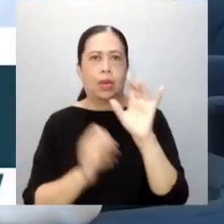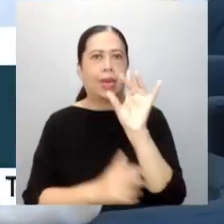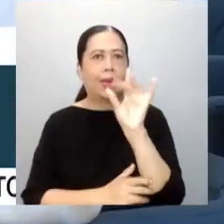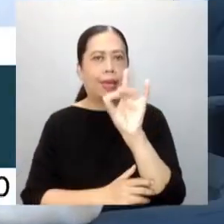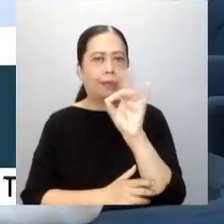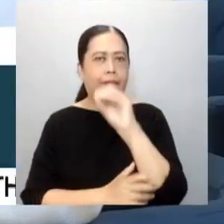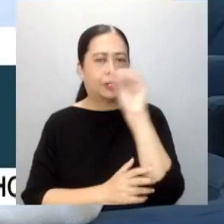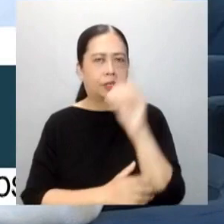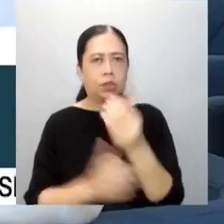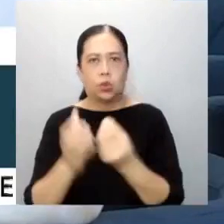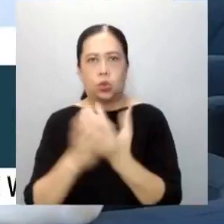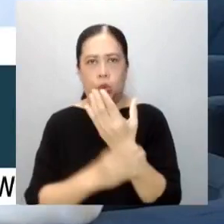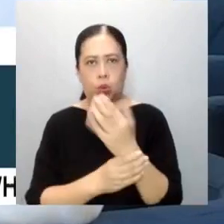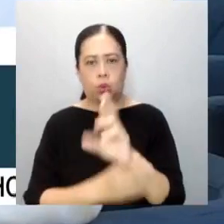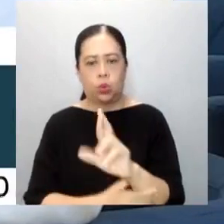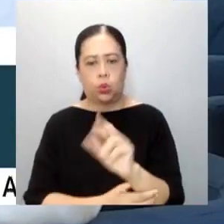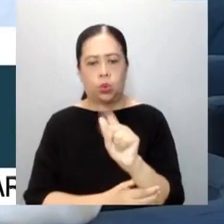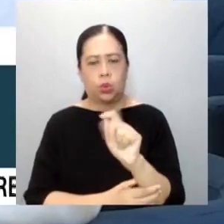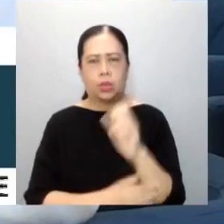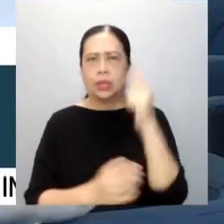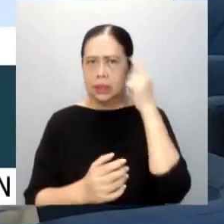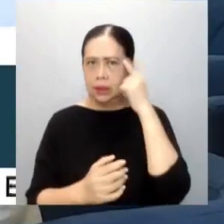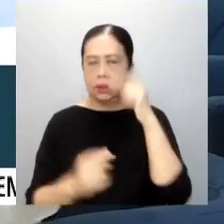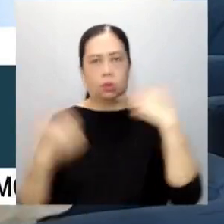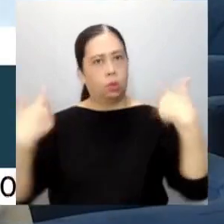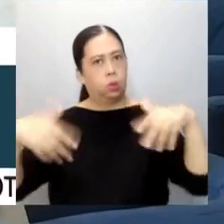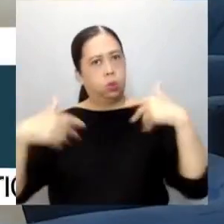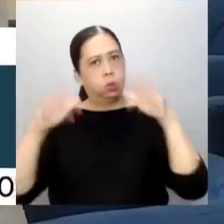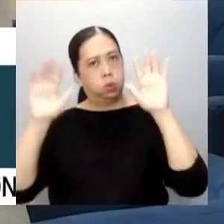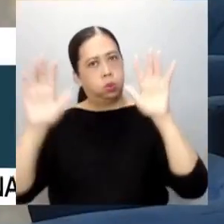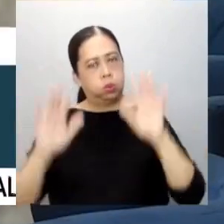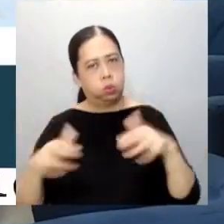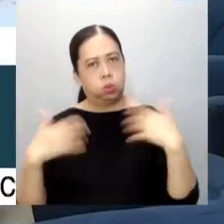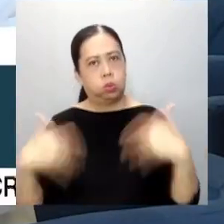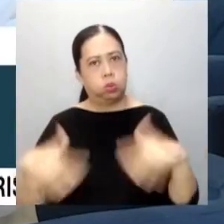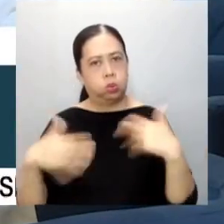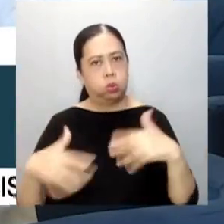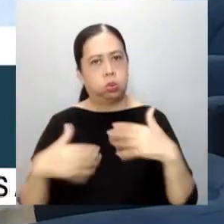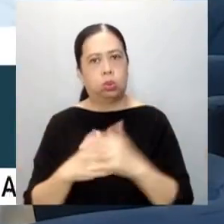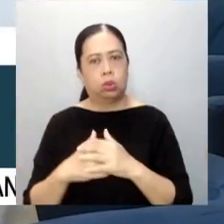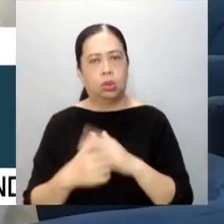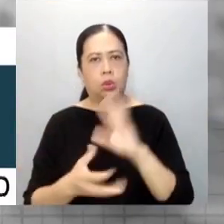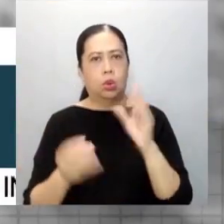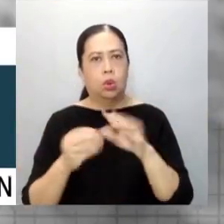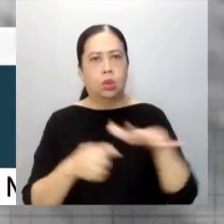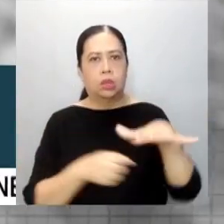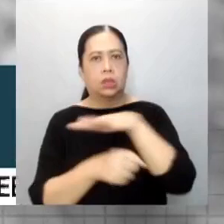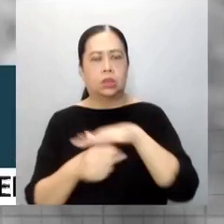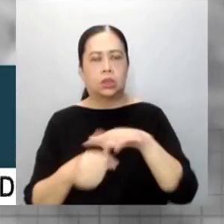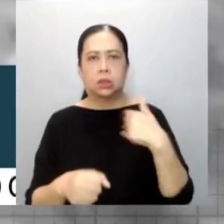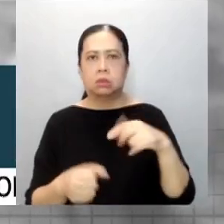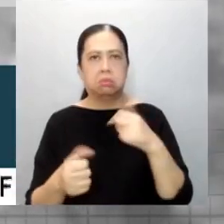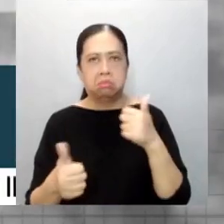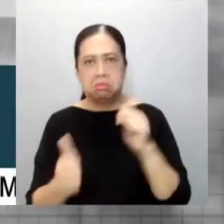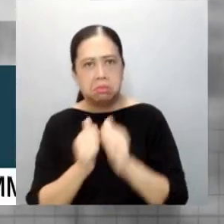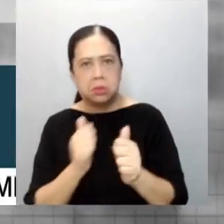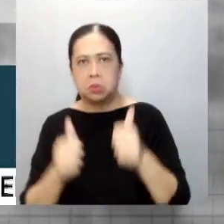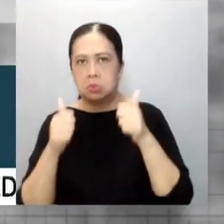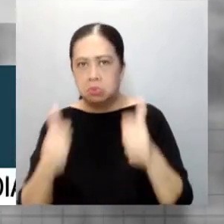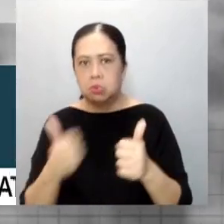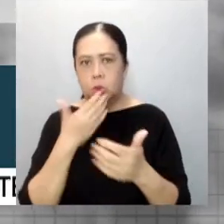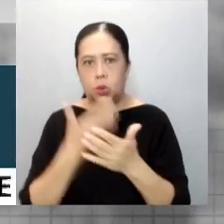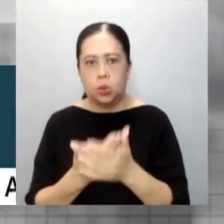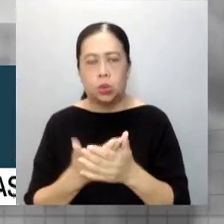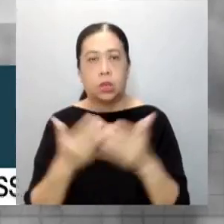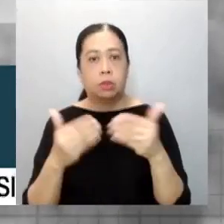rate, which I think is phenomenal. So, phenomenal sa buong region. Talaga magaling yan. Before the 19th Congress adjourned its